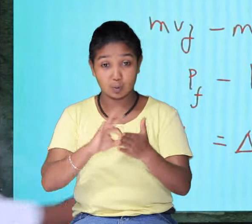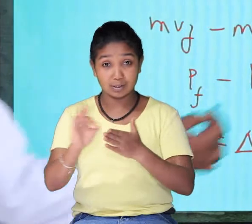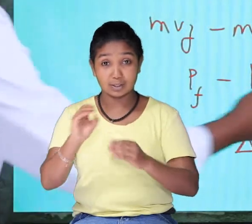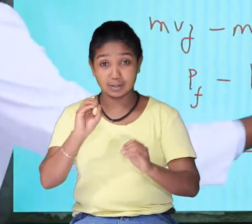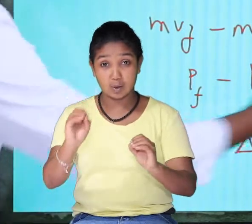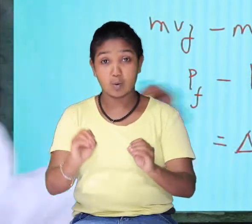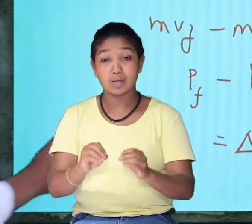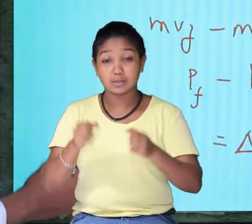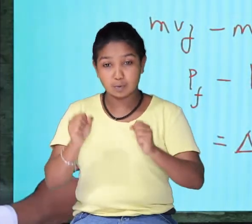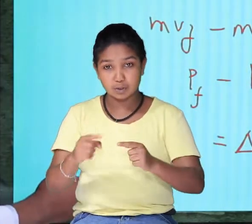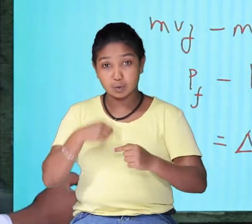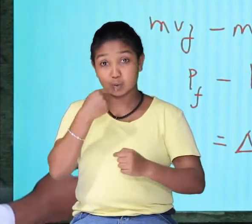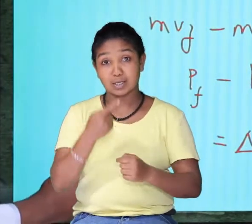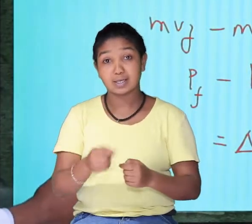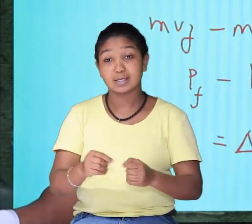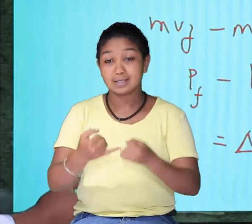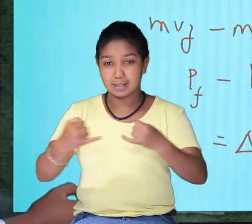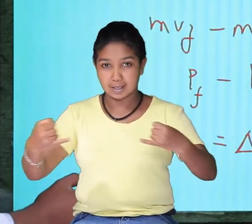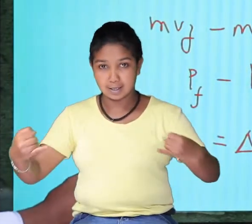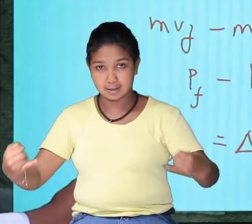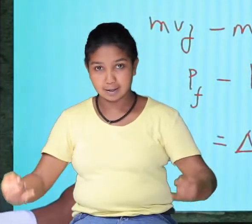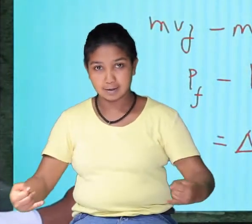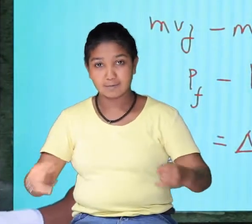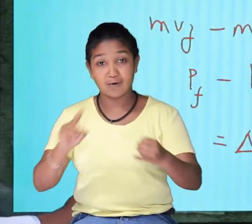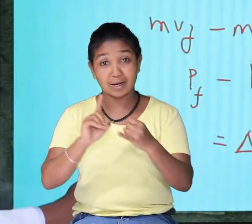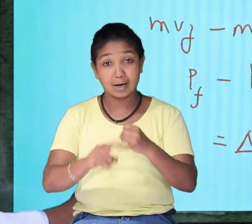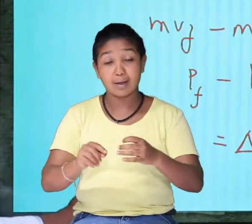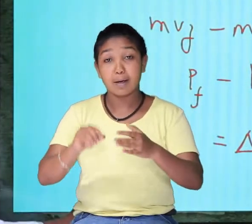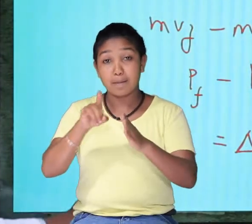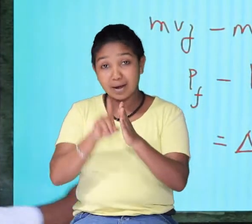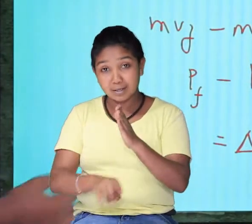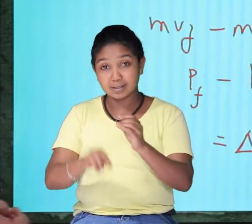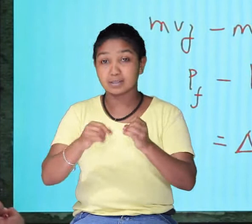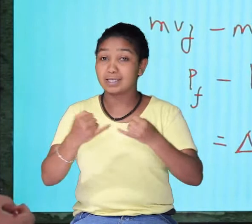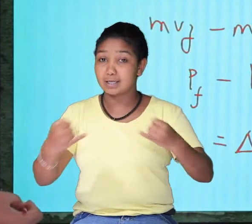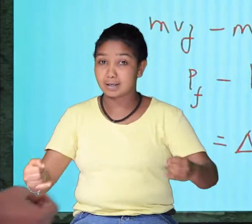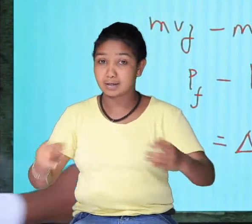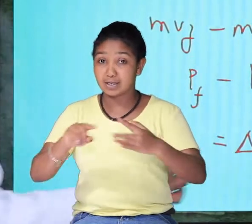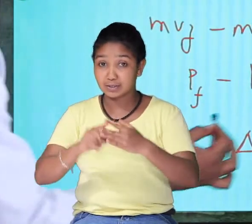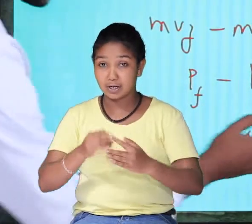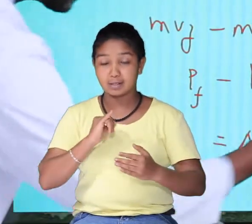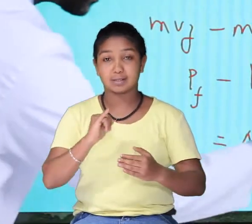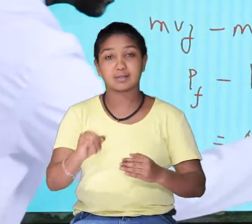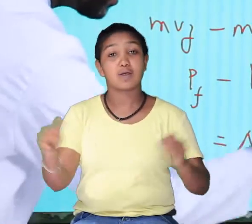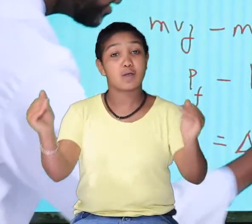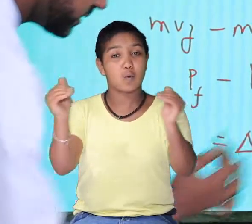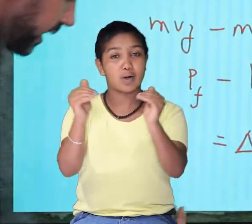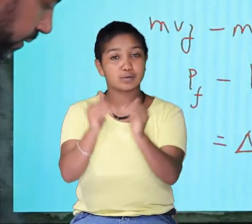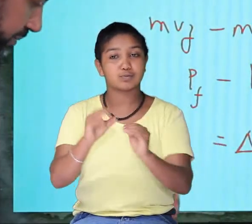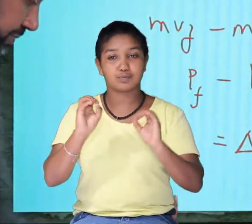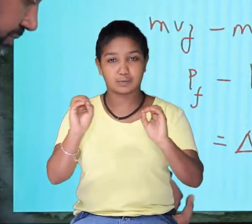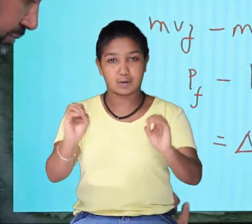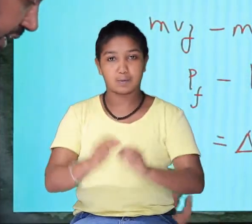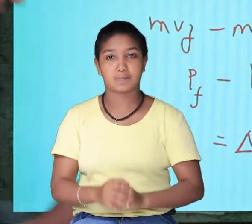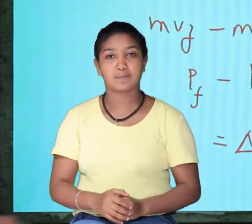0, it's possible to say that the linear momentum final minus the linear momentum initial is equals to